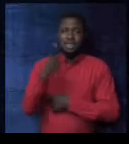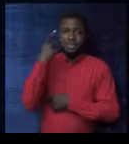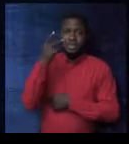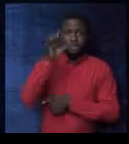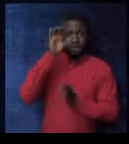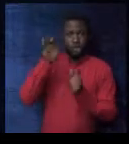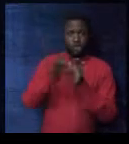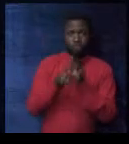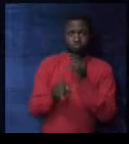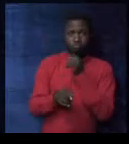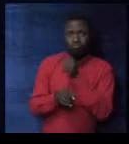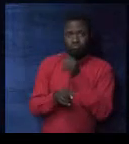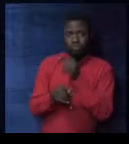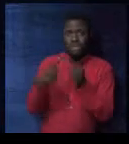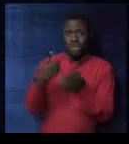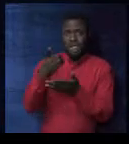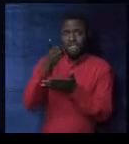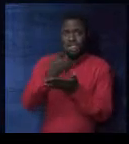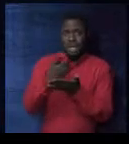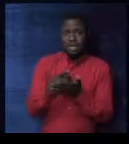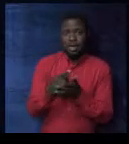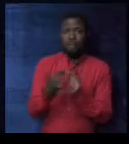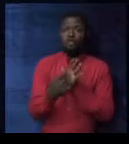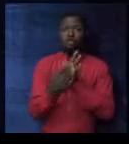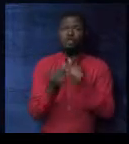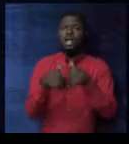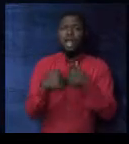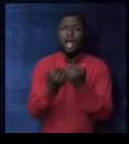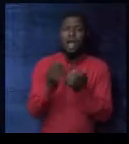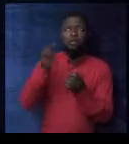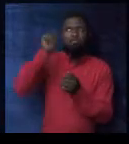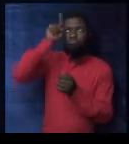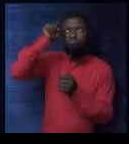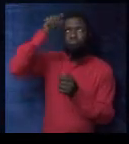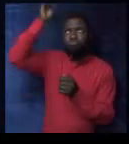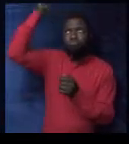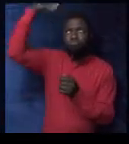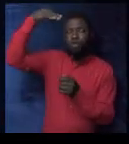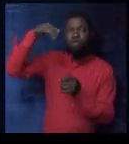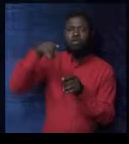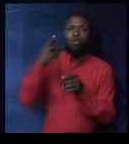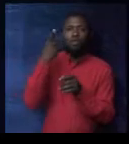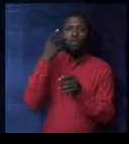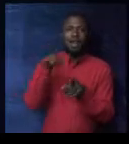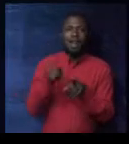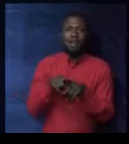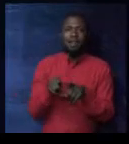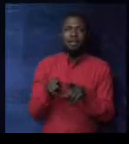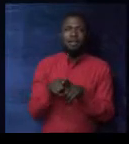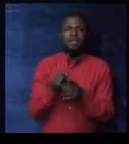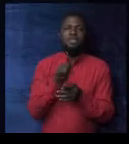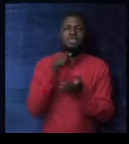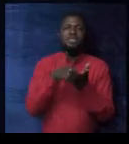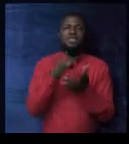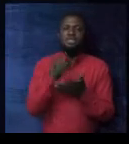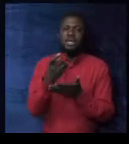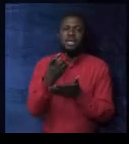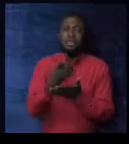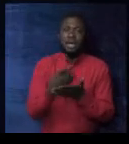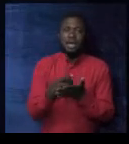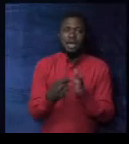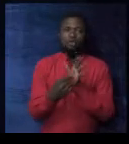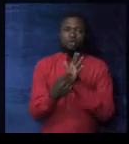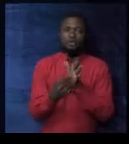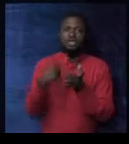look at the picture here. You can see the diagram here showing how sun looks like. Good. This is the